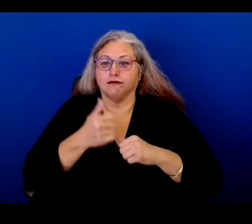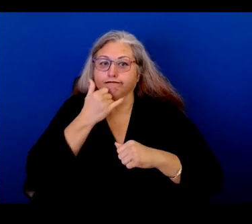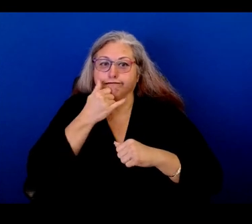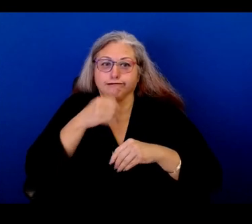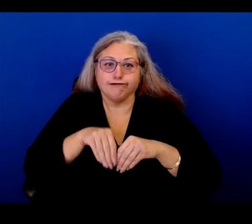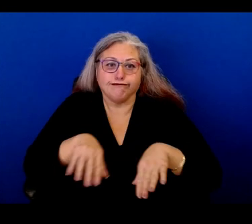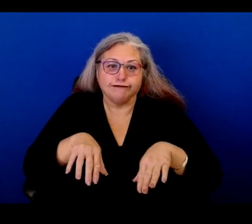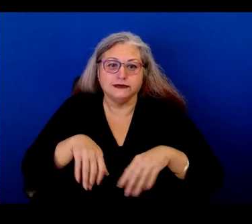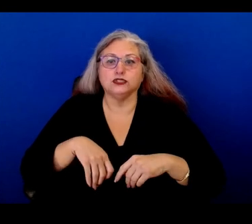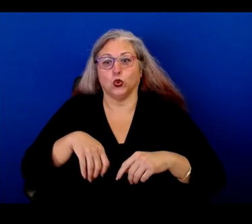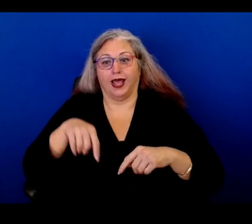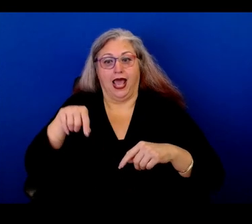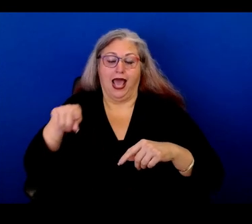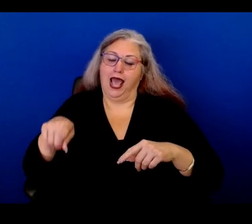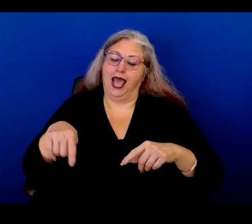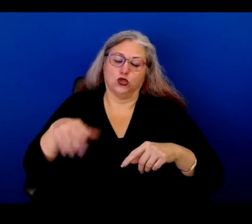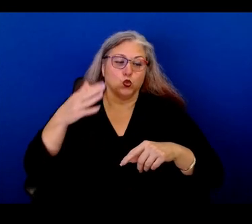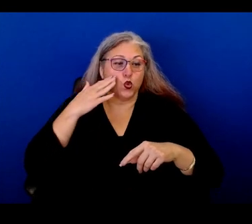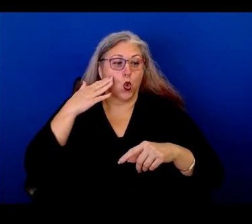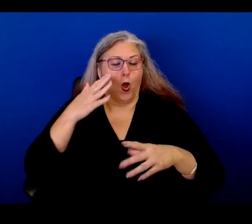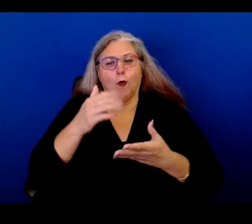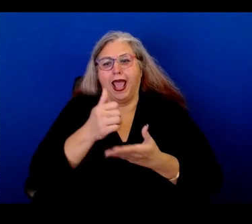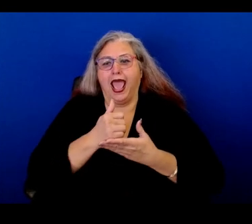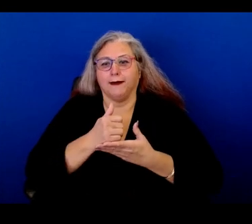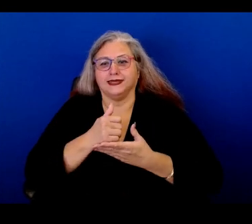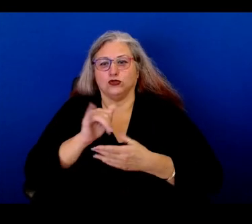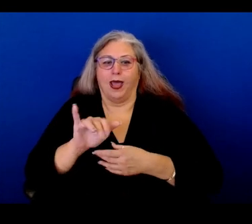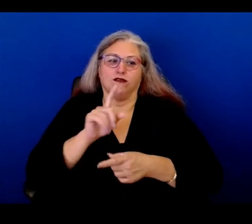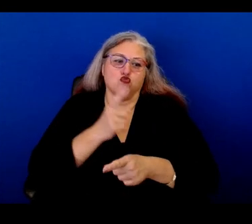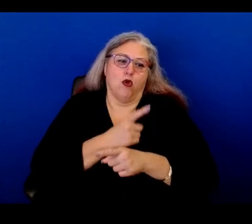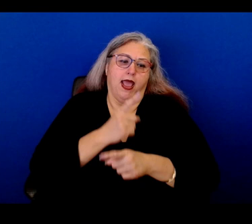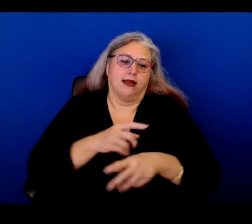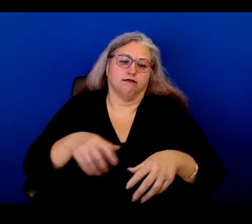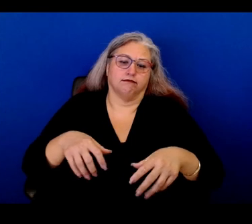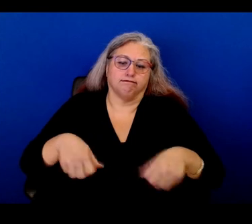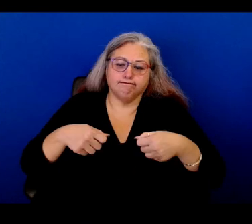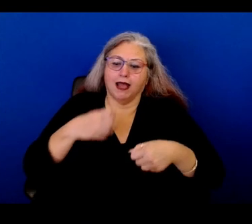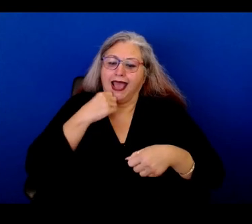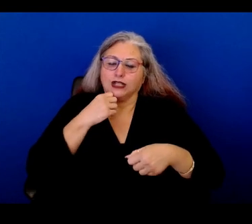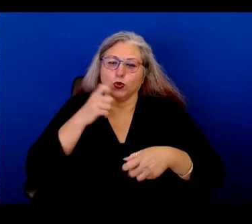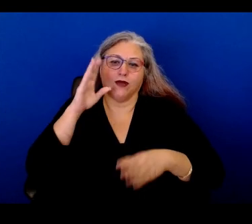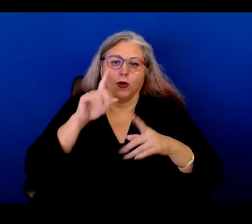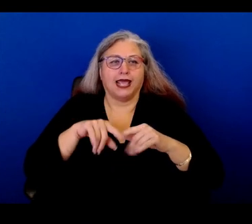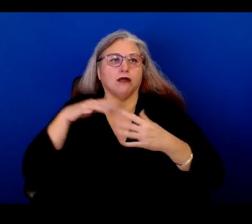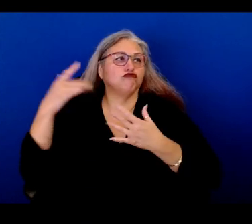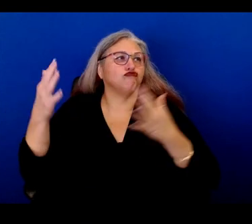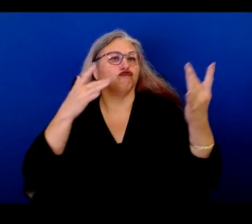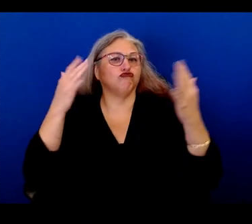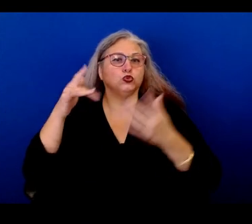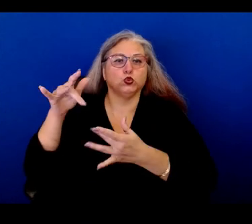leakage. And this really, really helps to have these underwear that are absorbent, and you don't have to worry. You can go about your life,